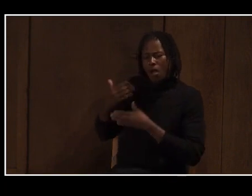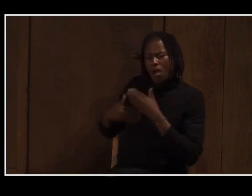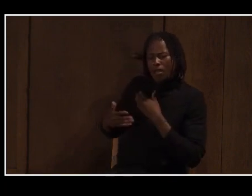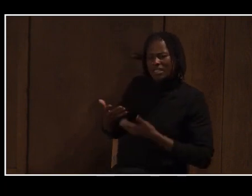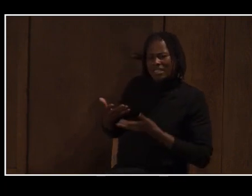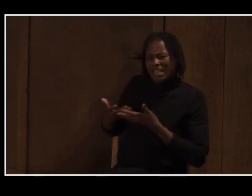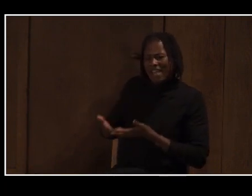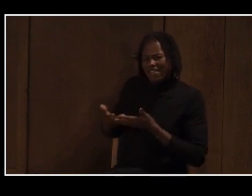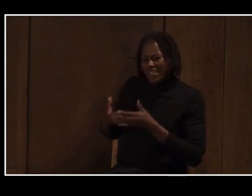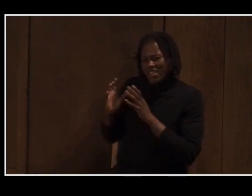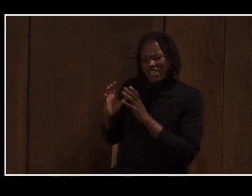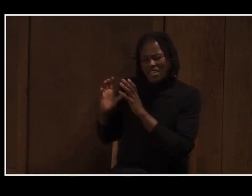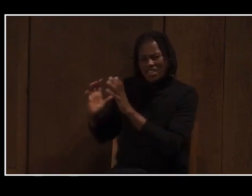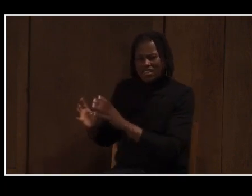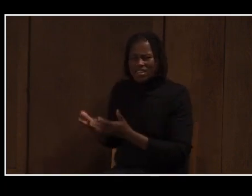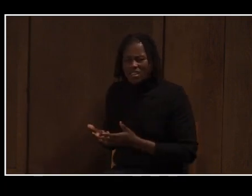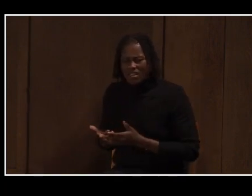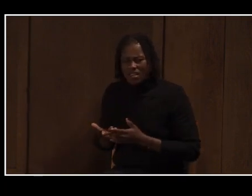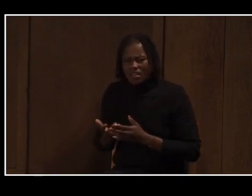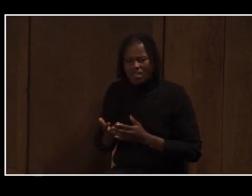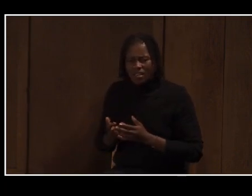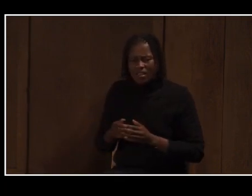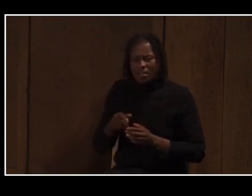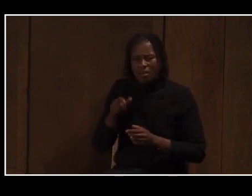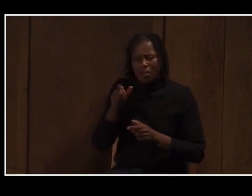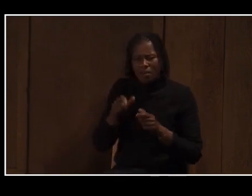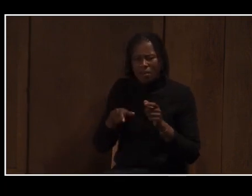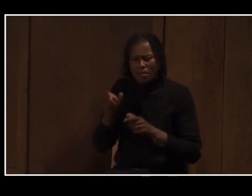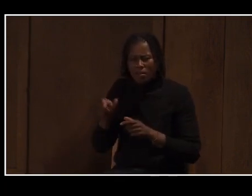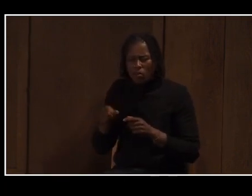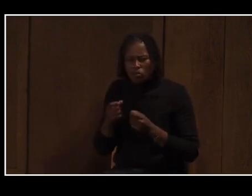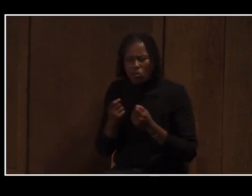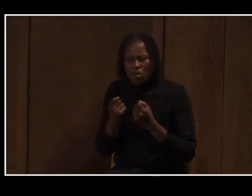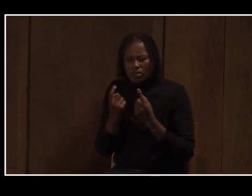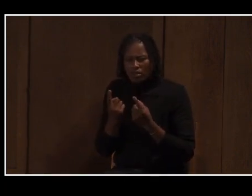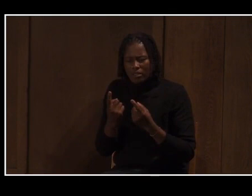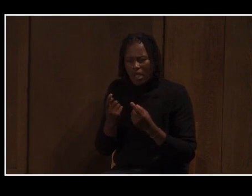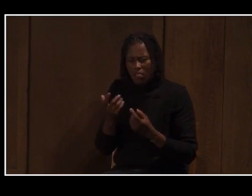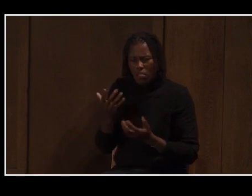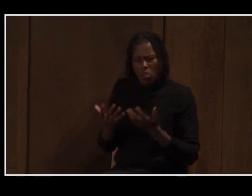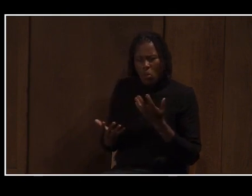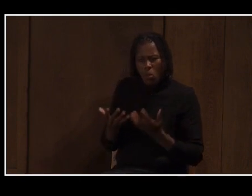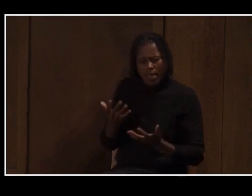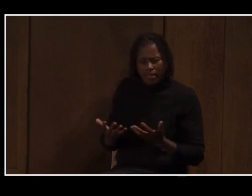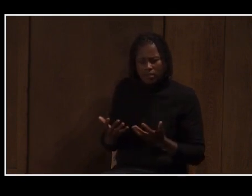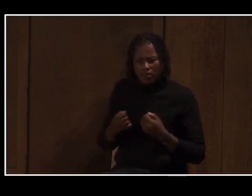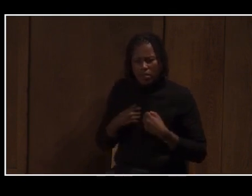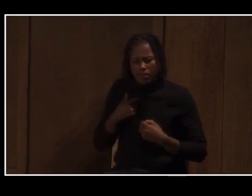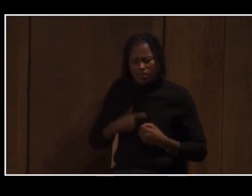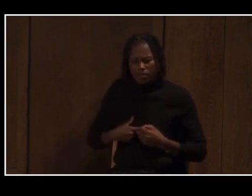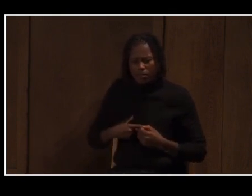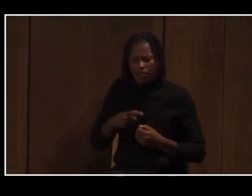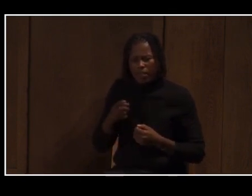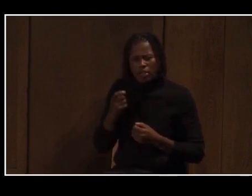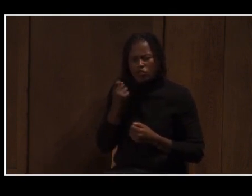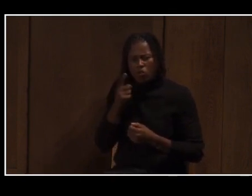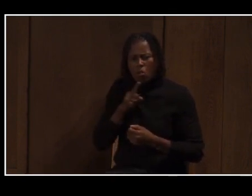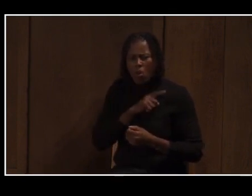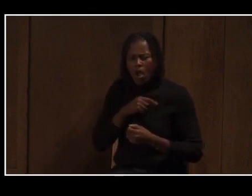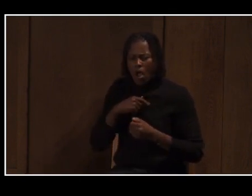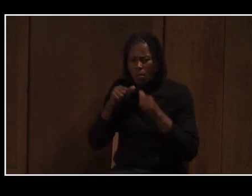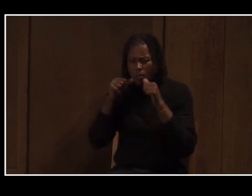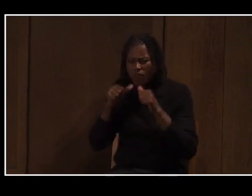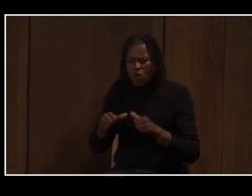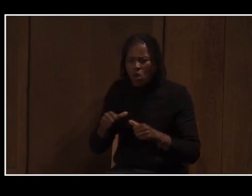burden. People can't relate to its particularities, the punctum of its weight. They can't see why I would choose to wash the walls and floor of a gallery